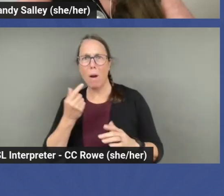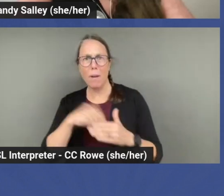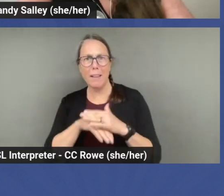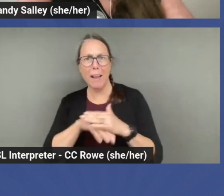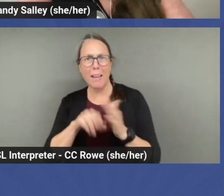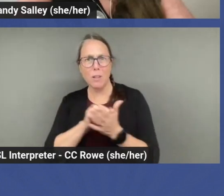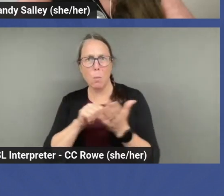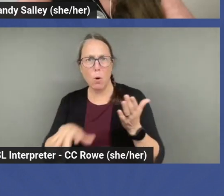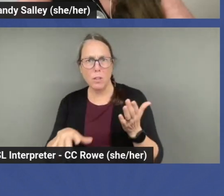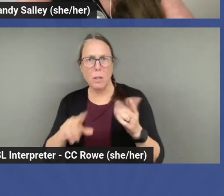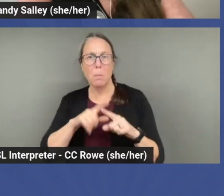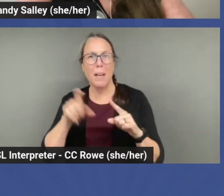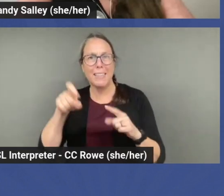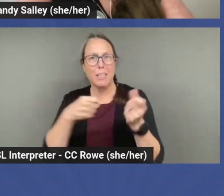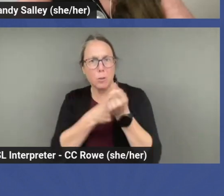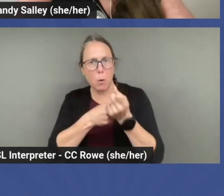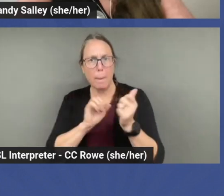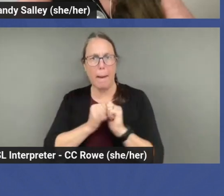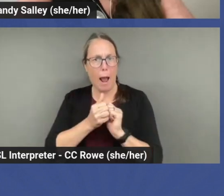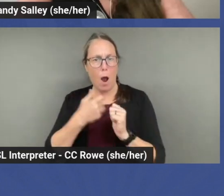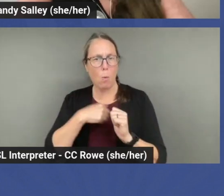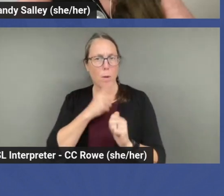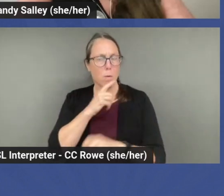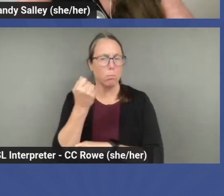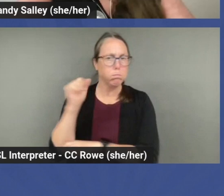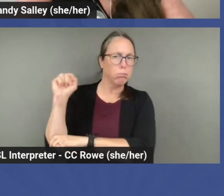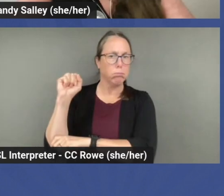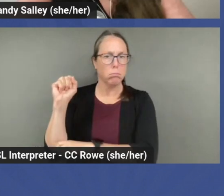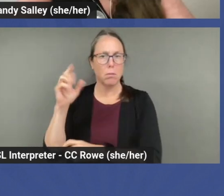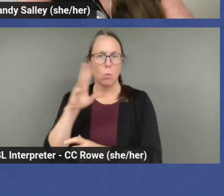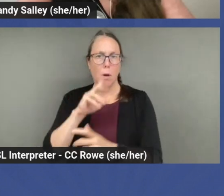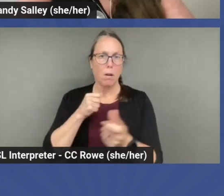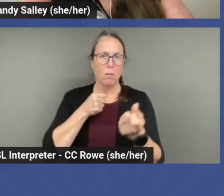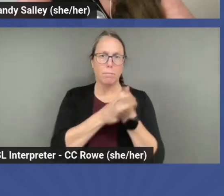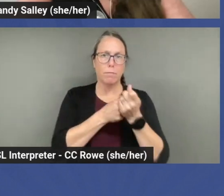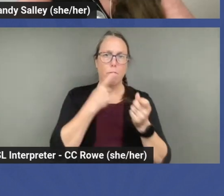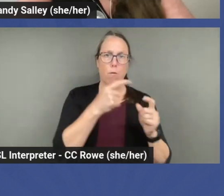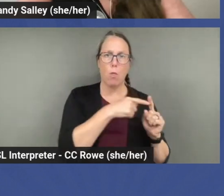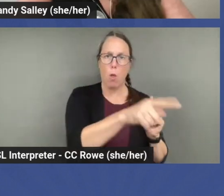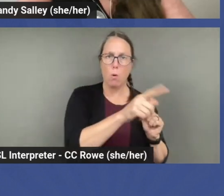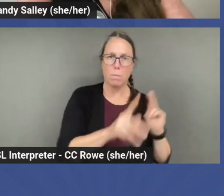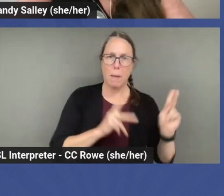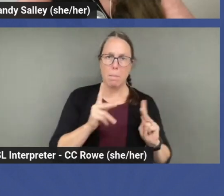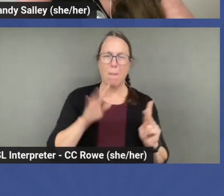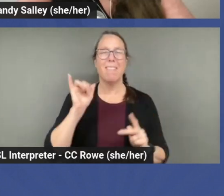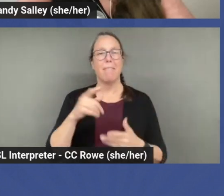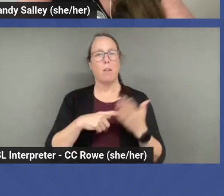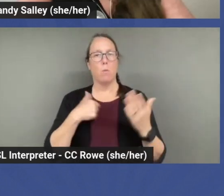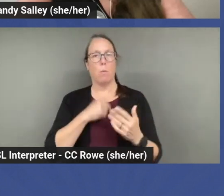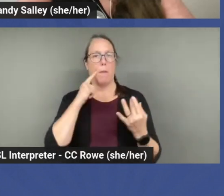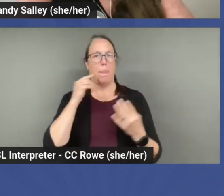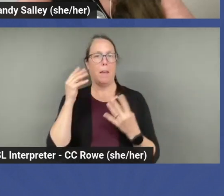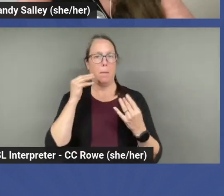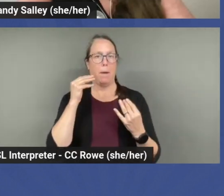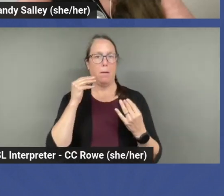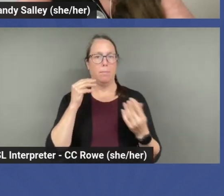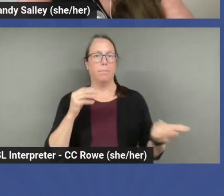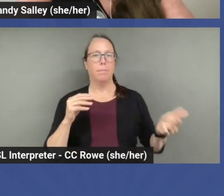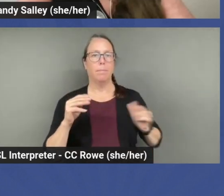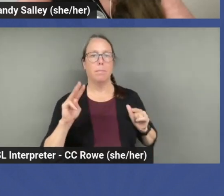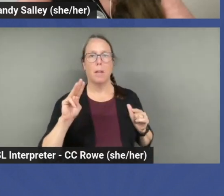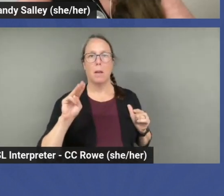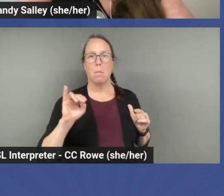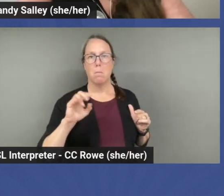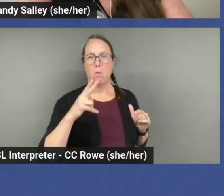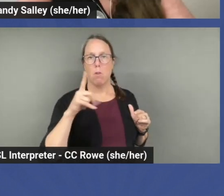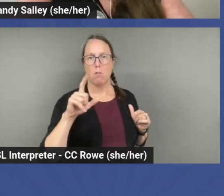need support in doing that. How are we going to stand up for those people? Like, that's really what we're thinking about. Yeah, and I want to